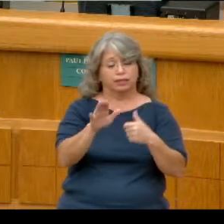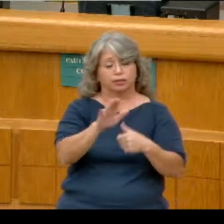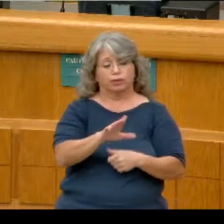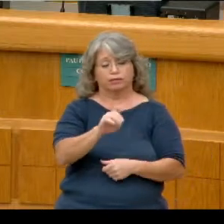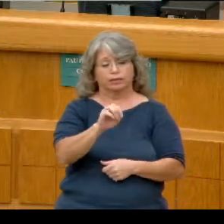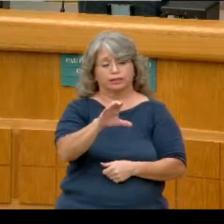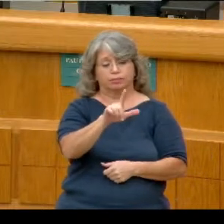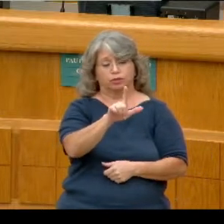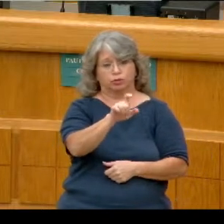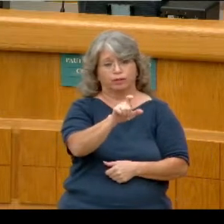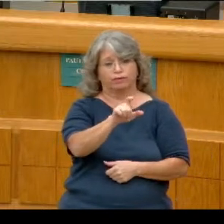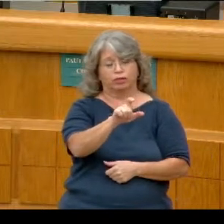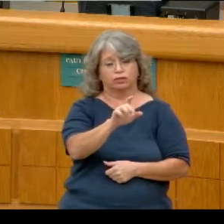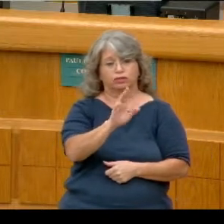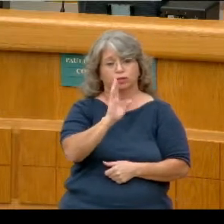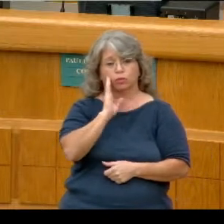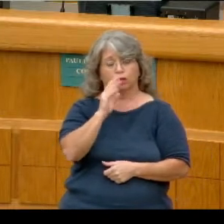21st.